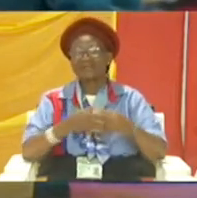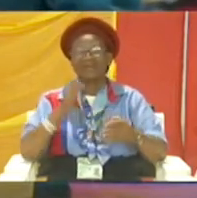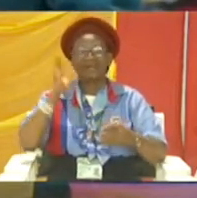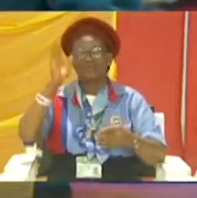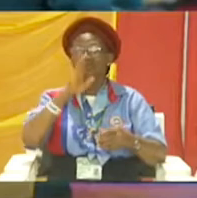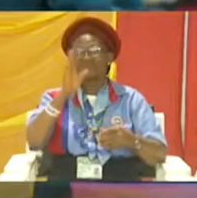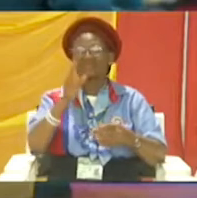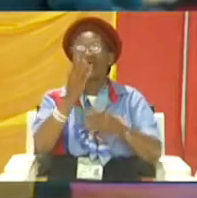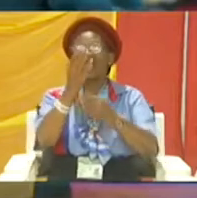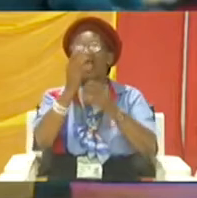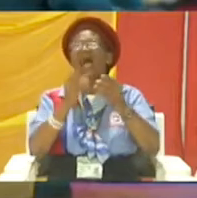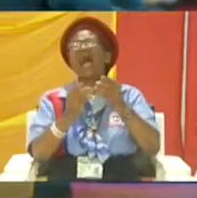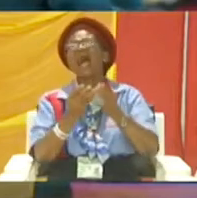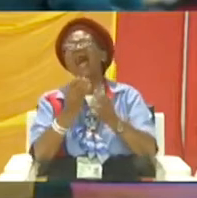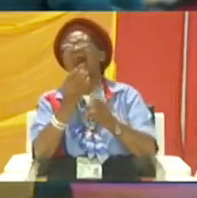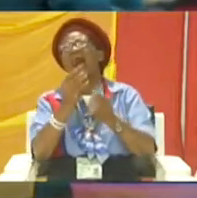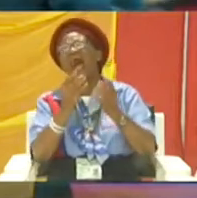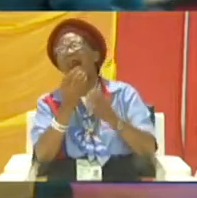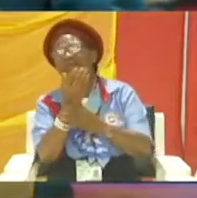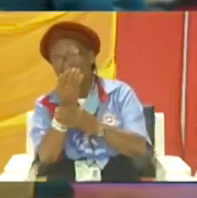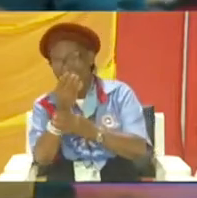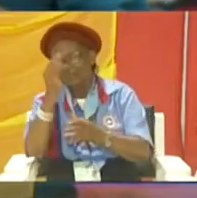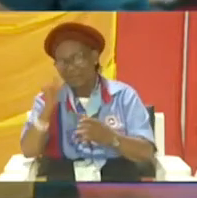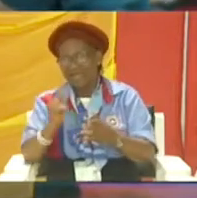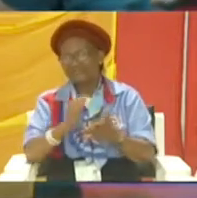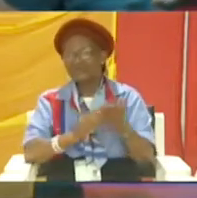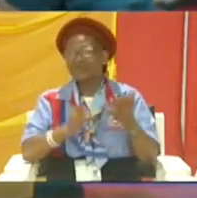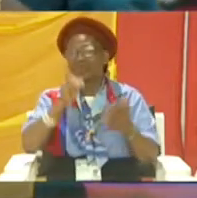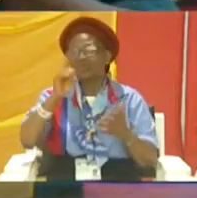He was